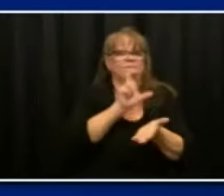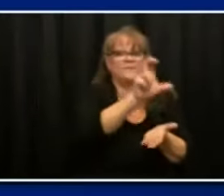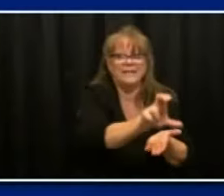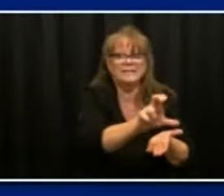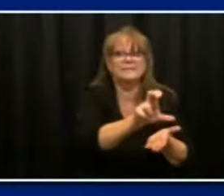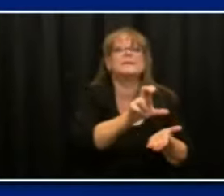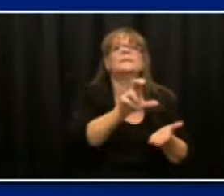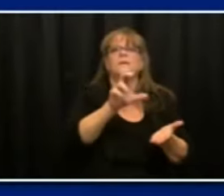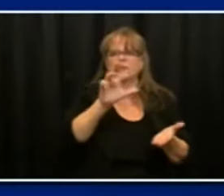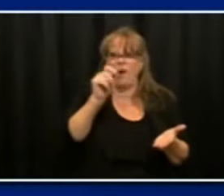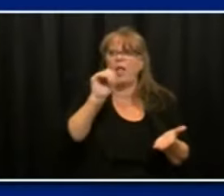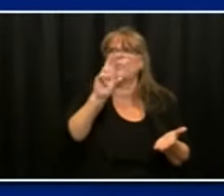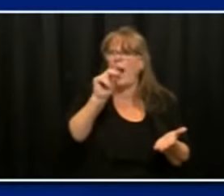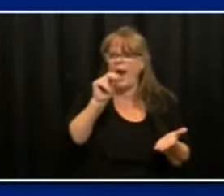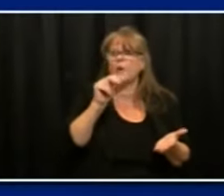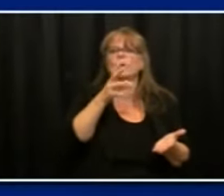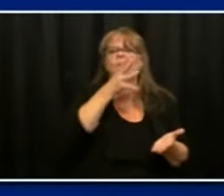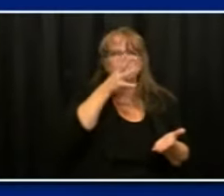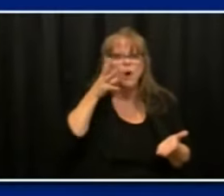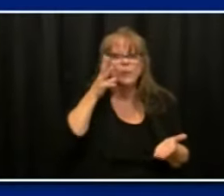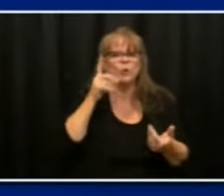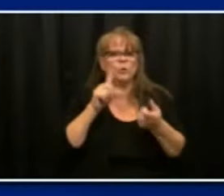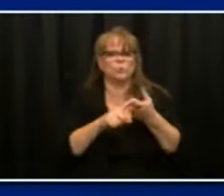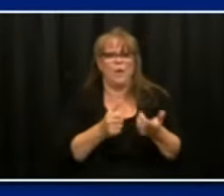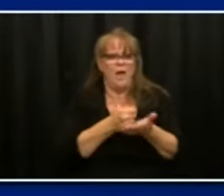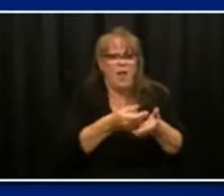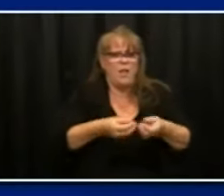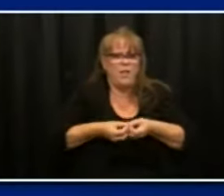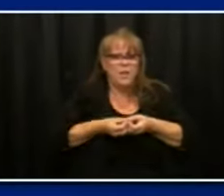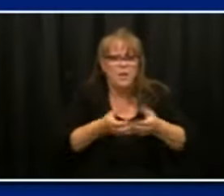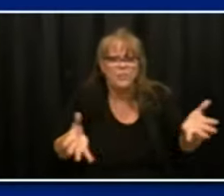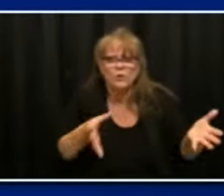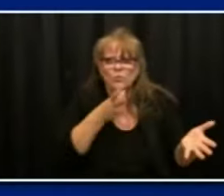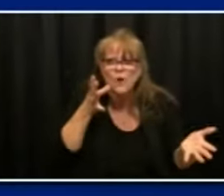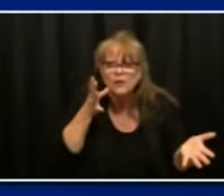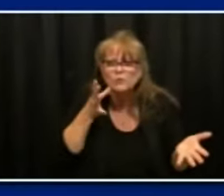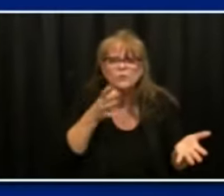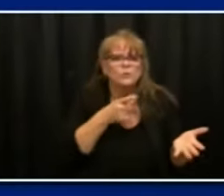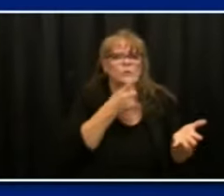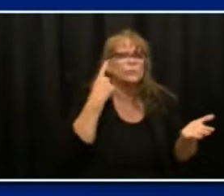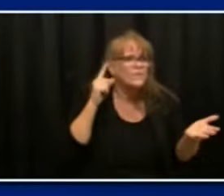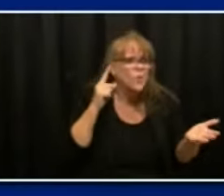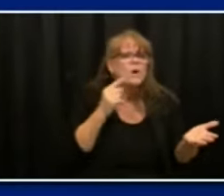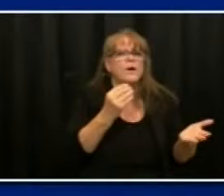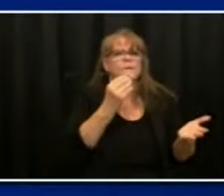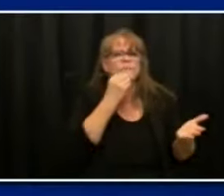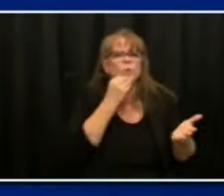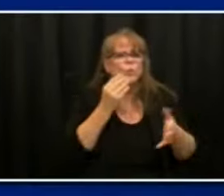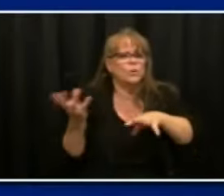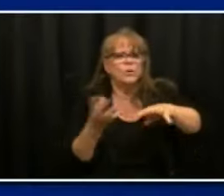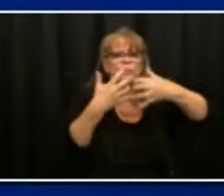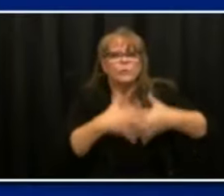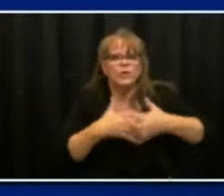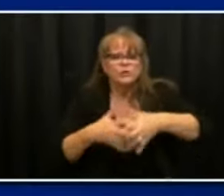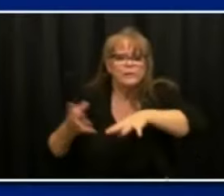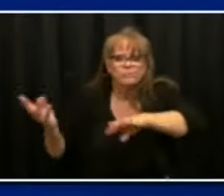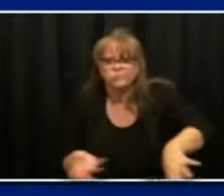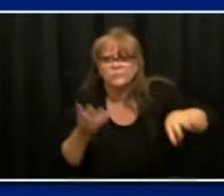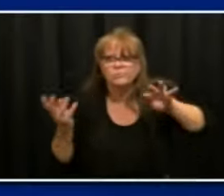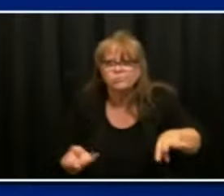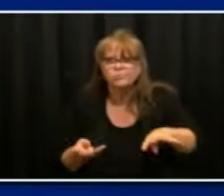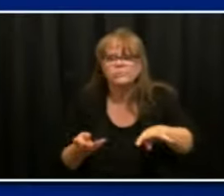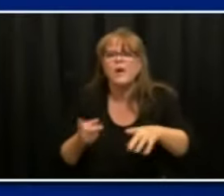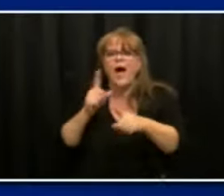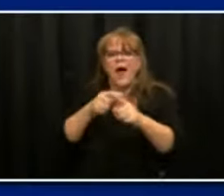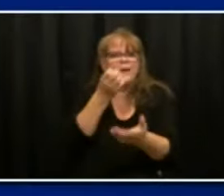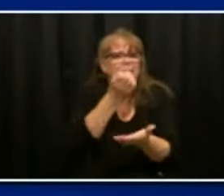ranchers, food hubs, and processors. This critical support from the governor will assist producers and processors in adjusting